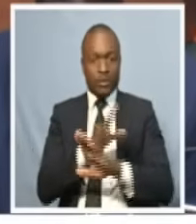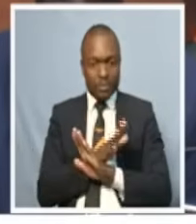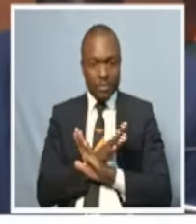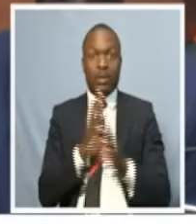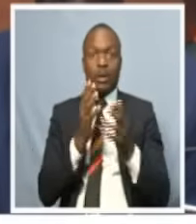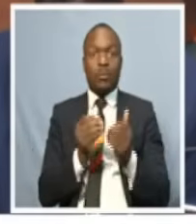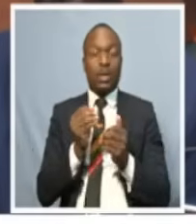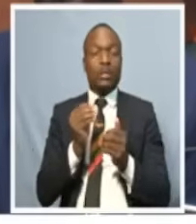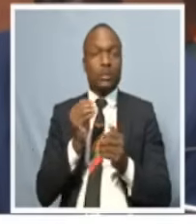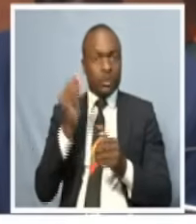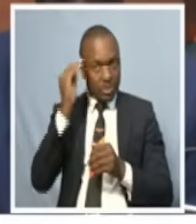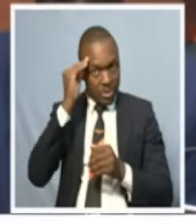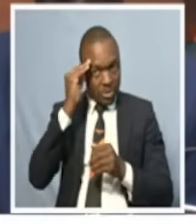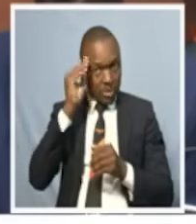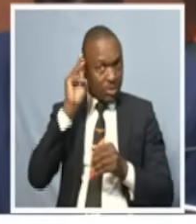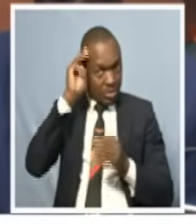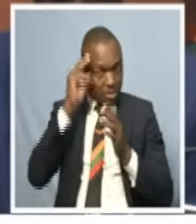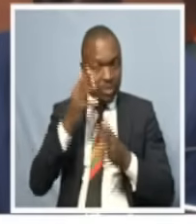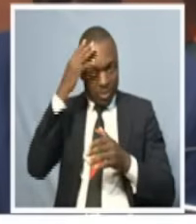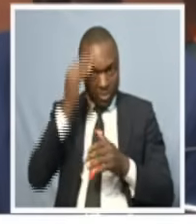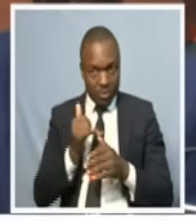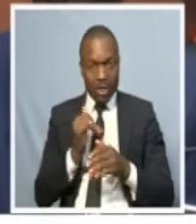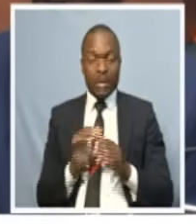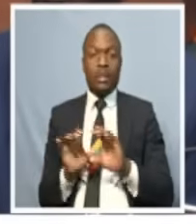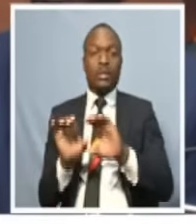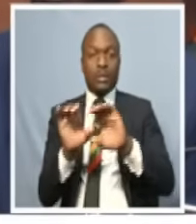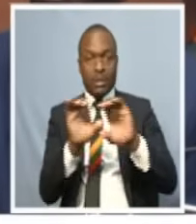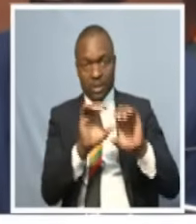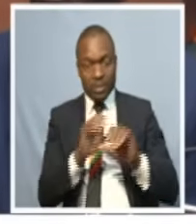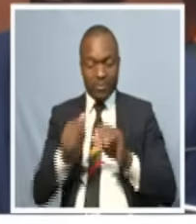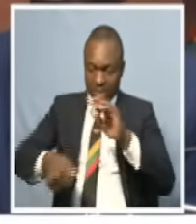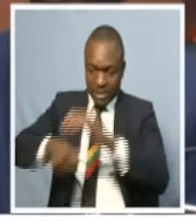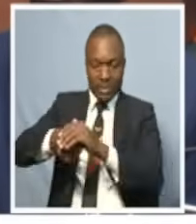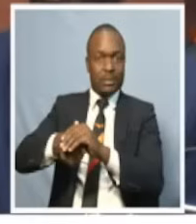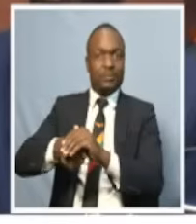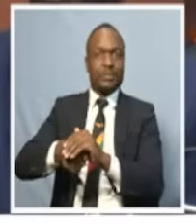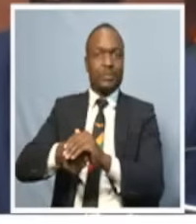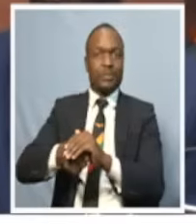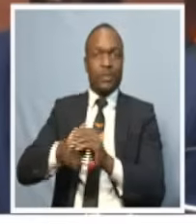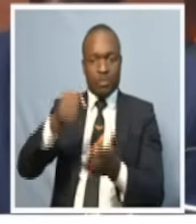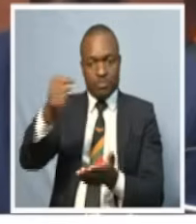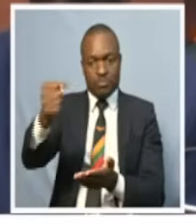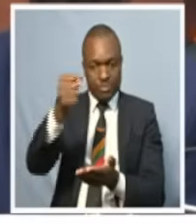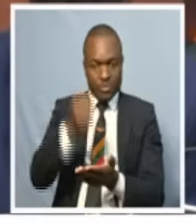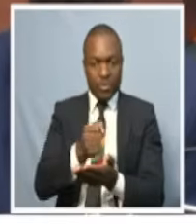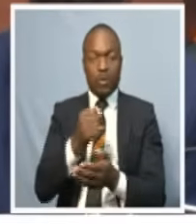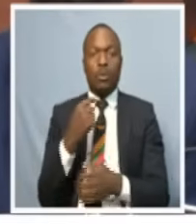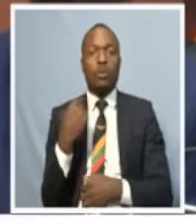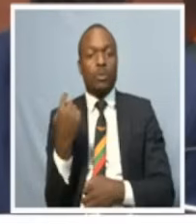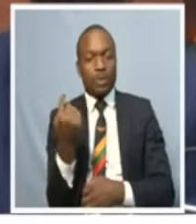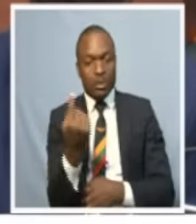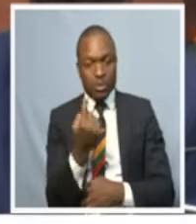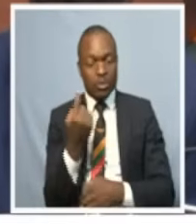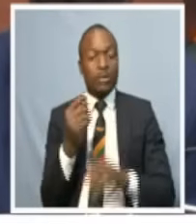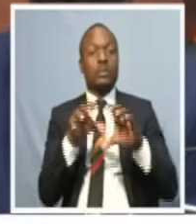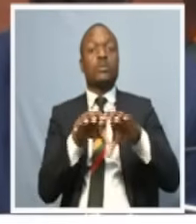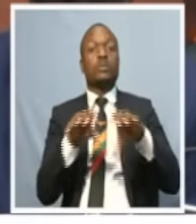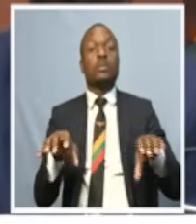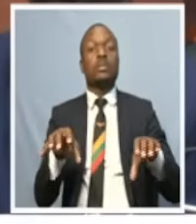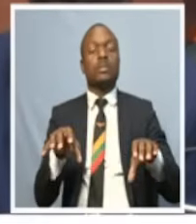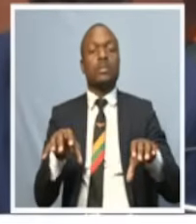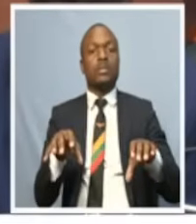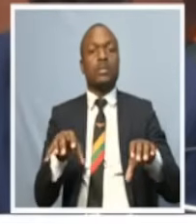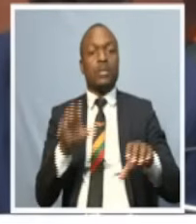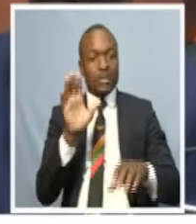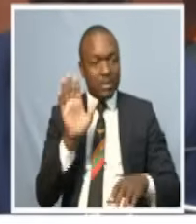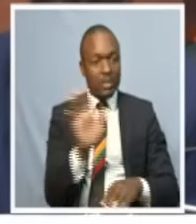from the minister, why did they do like that, secretly employing only children